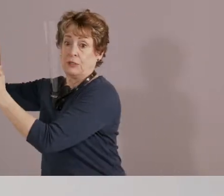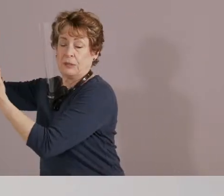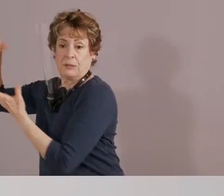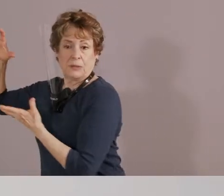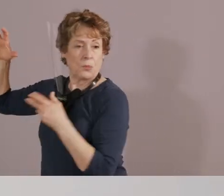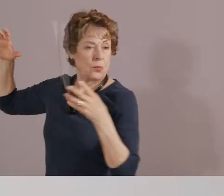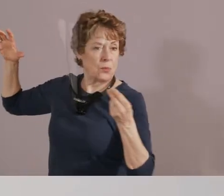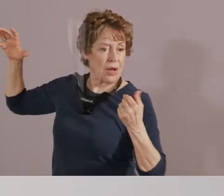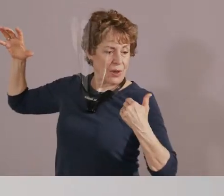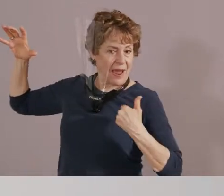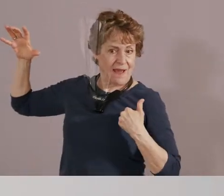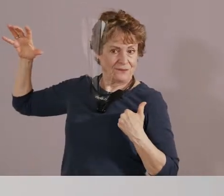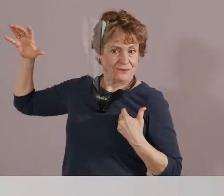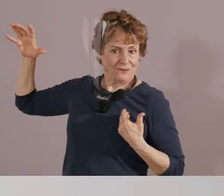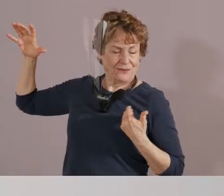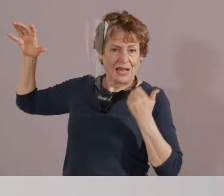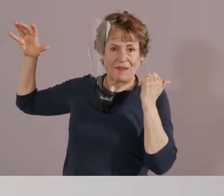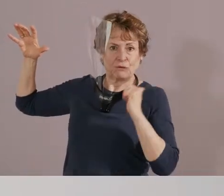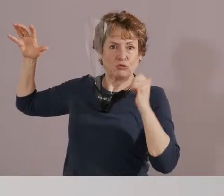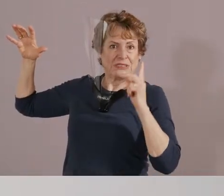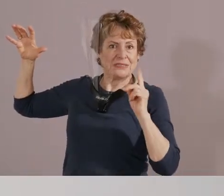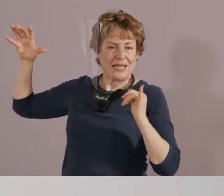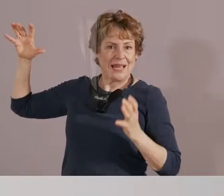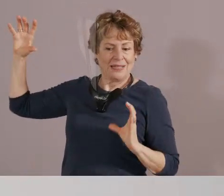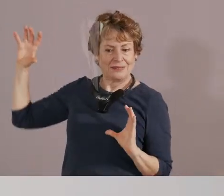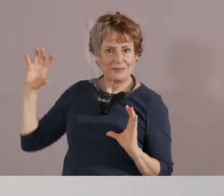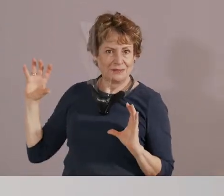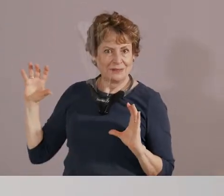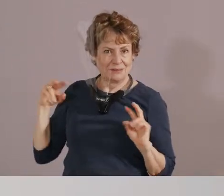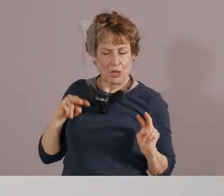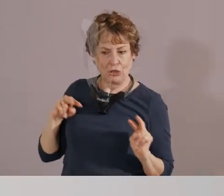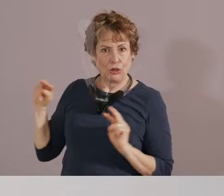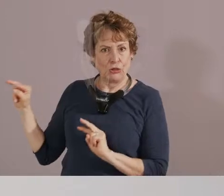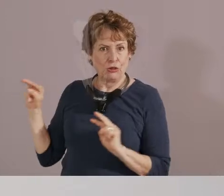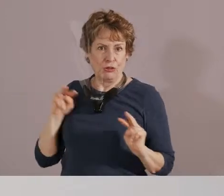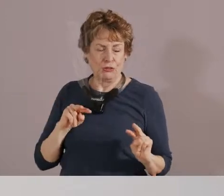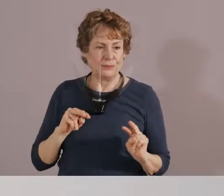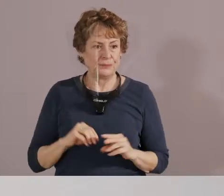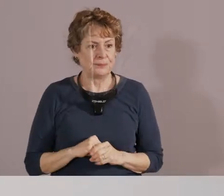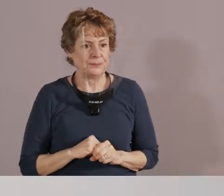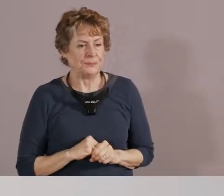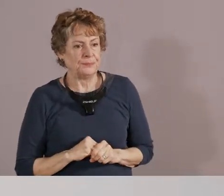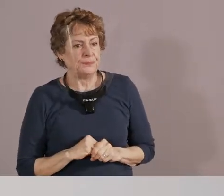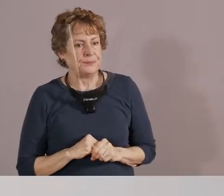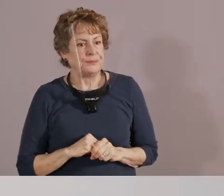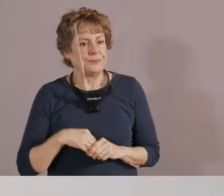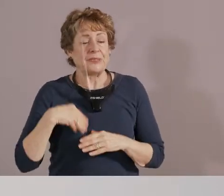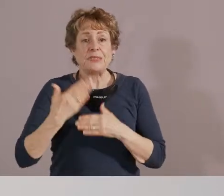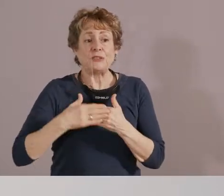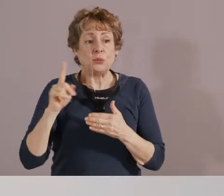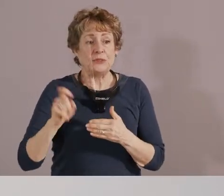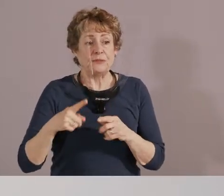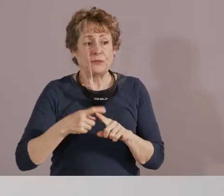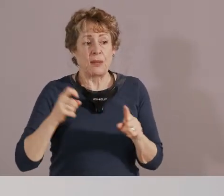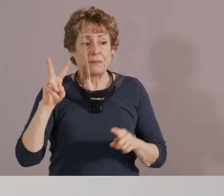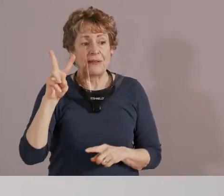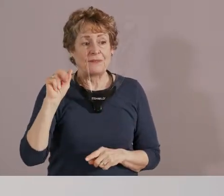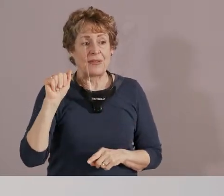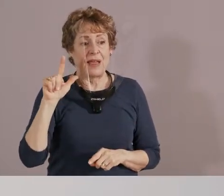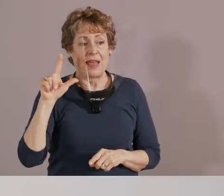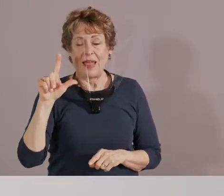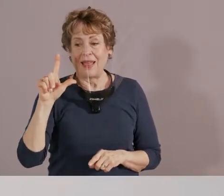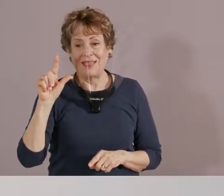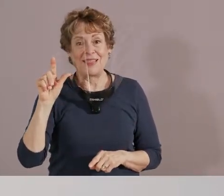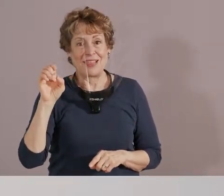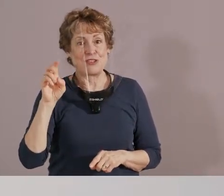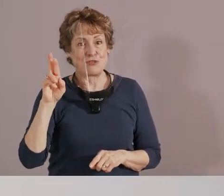Next, Valerie Cavazos. Hi. Hi, thank you for answering my questions here.